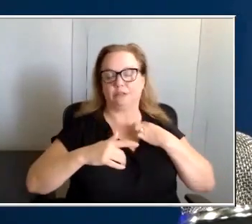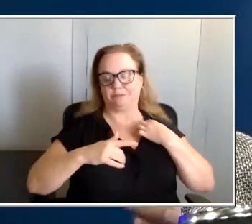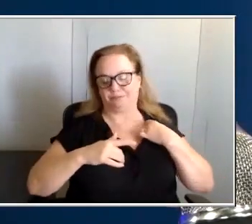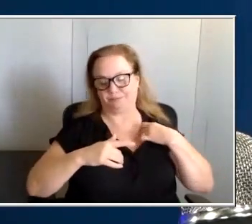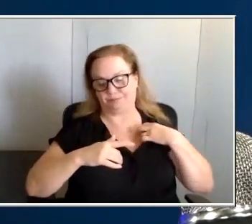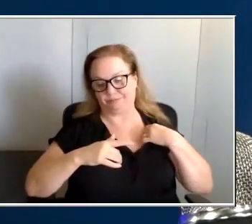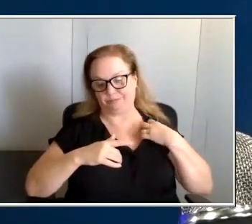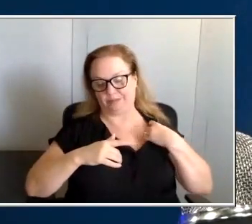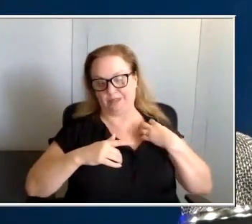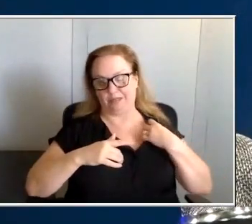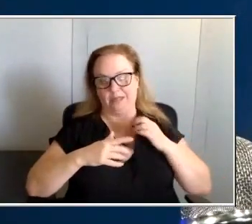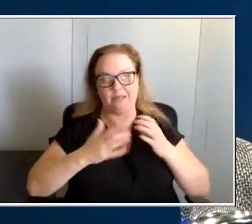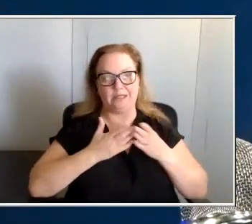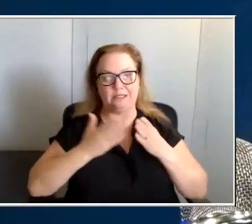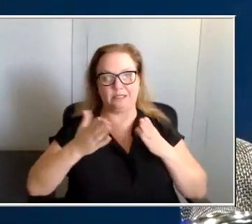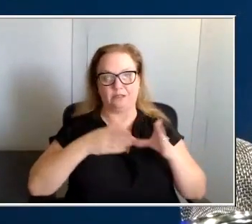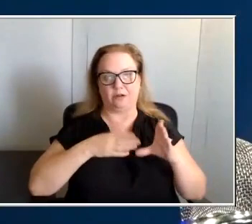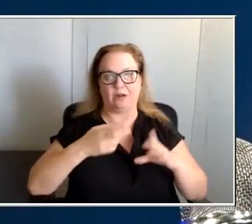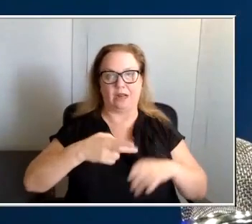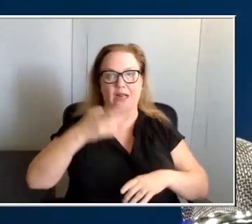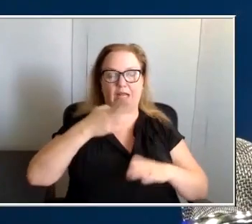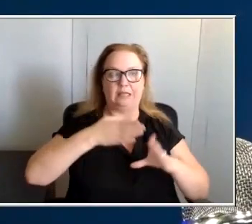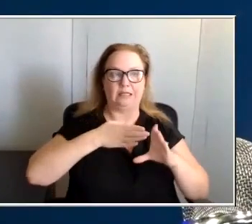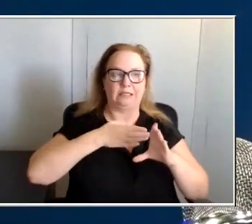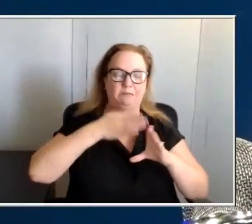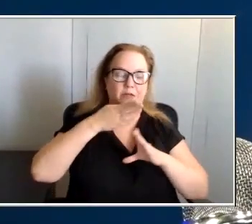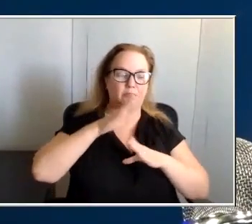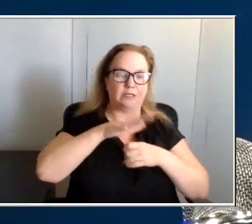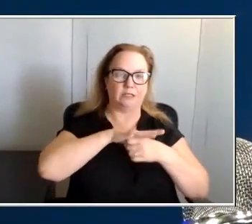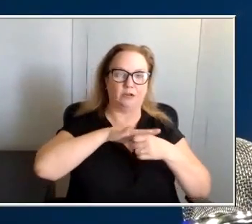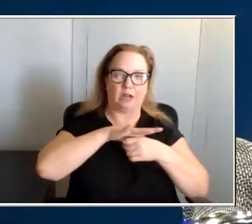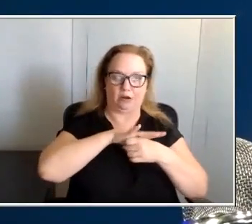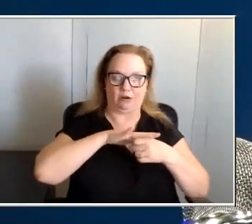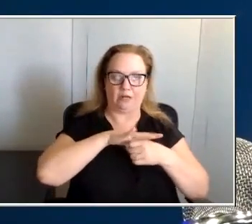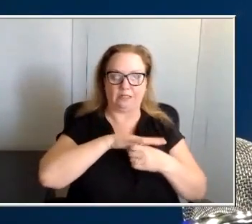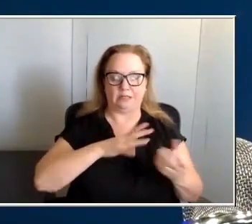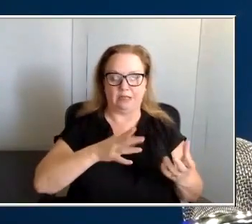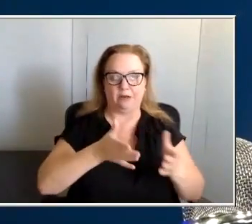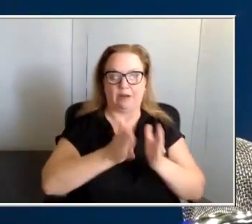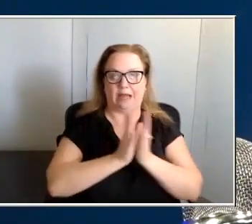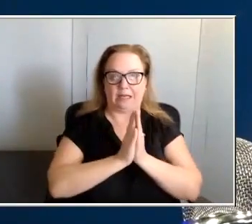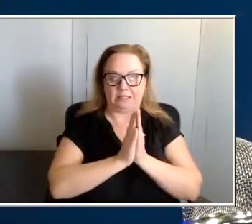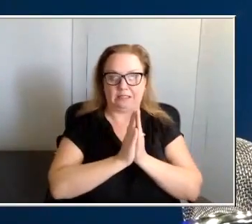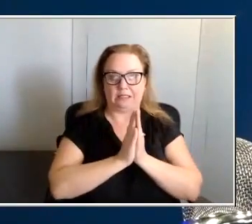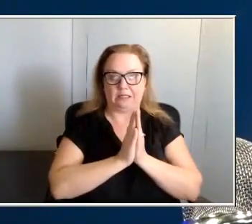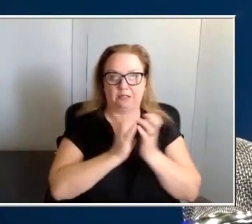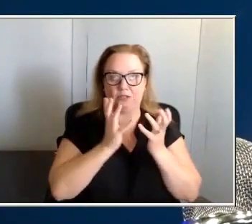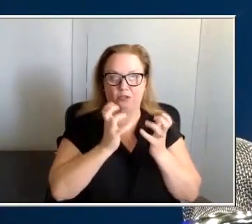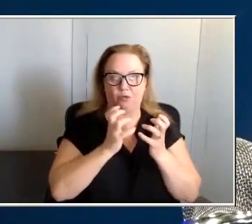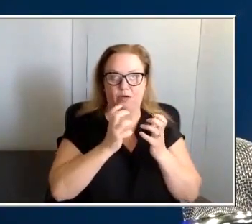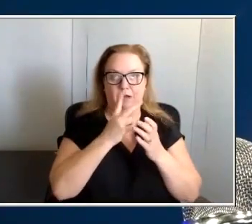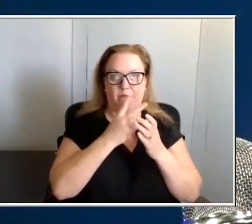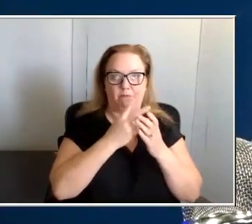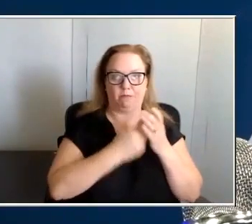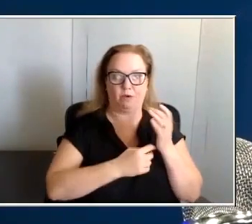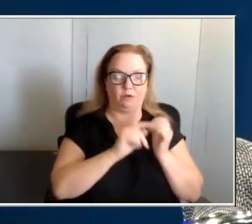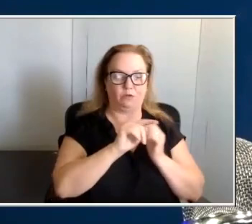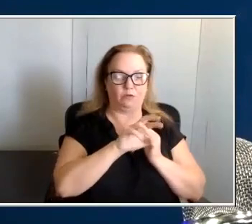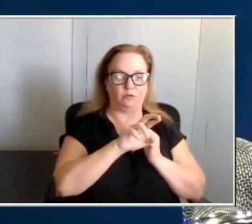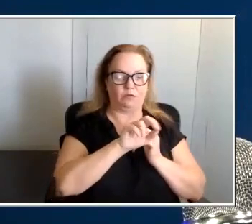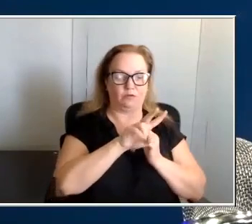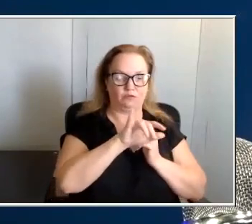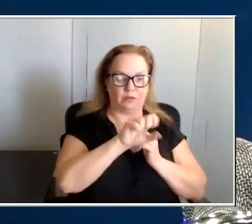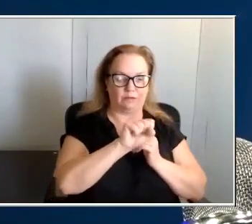so highly specialized in their areas. You think, is that the right thing? I would ask you this. Do you want to have both Travis Kelce and